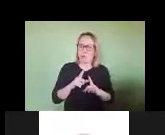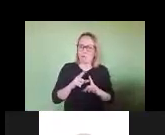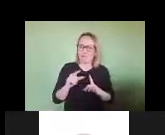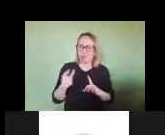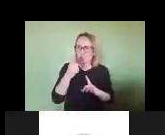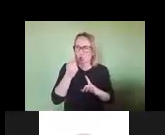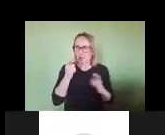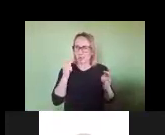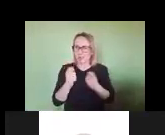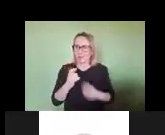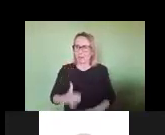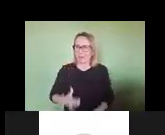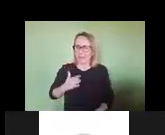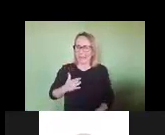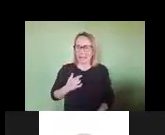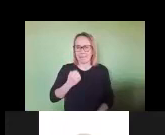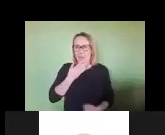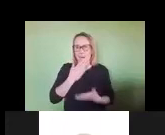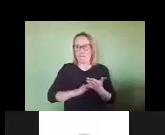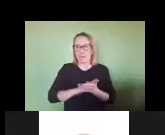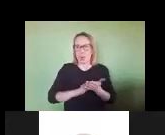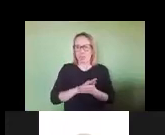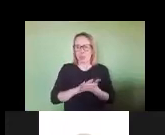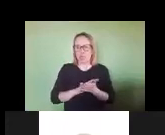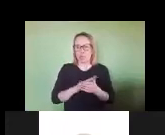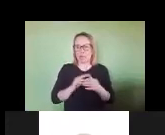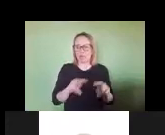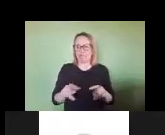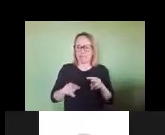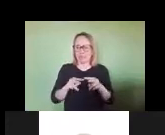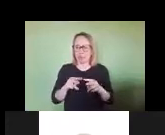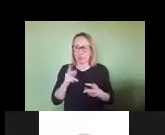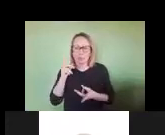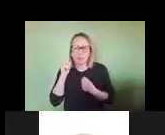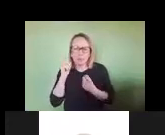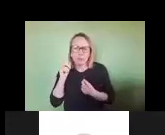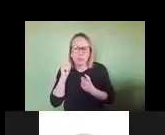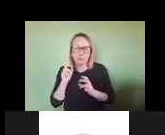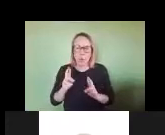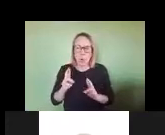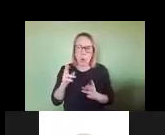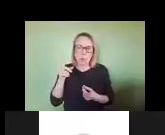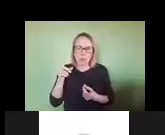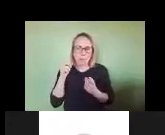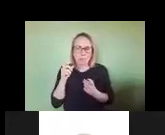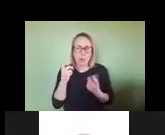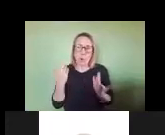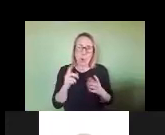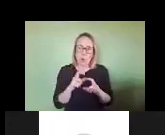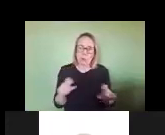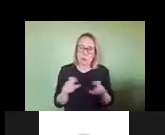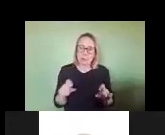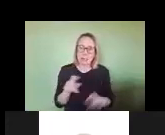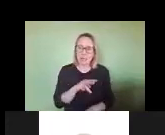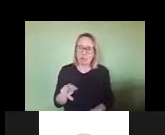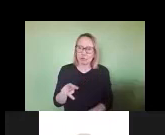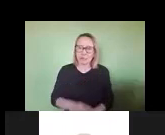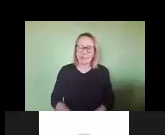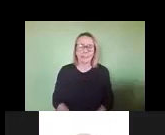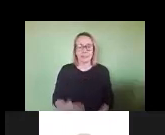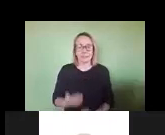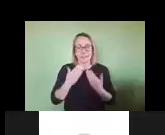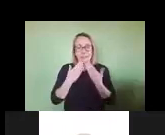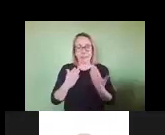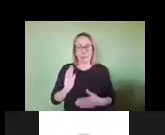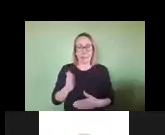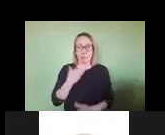I do apologise for the sound quality of that video, but hopefully you managed to follow okay with the subtitles. So thank you to all our